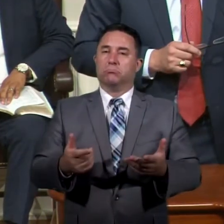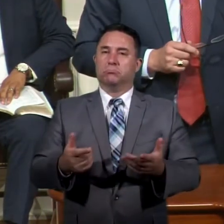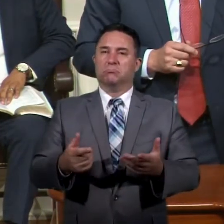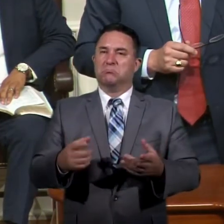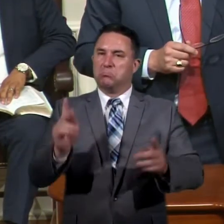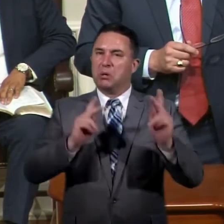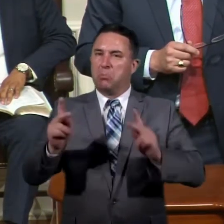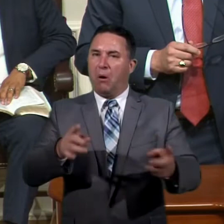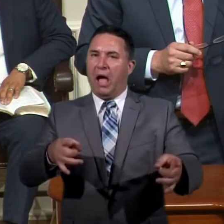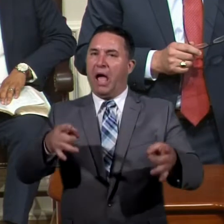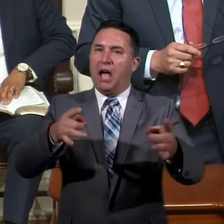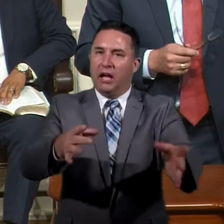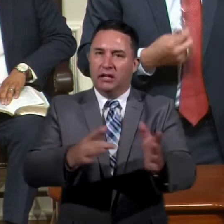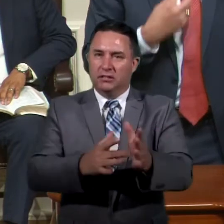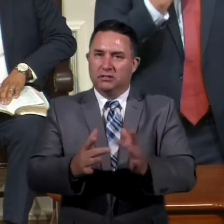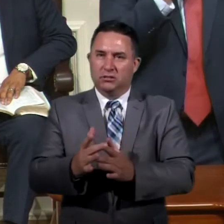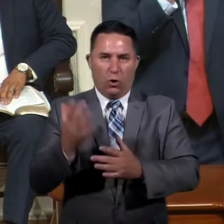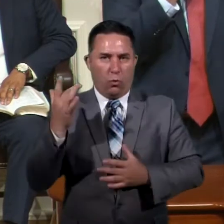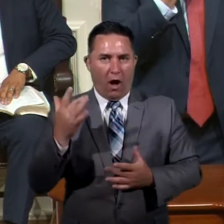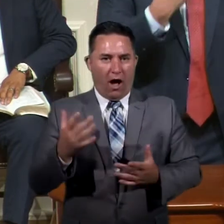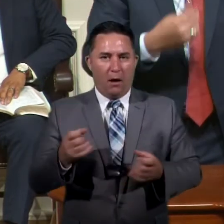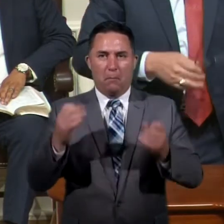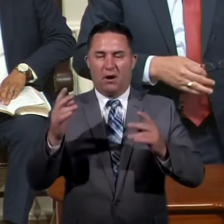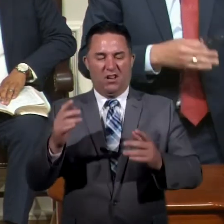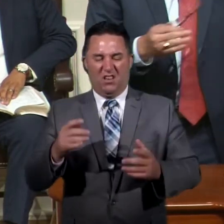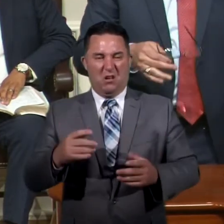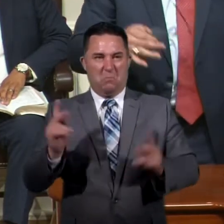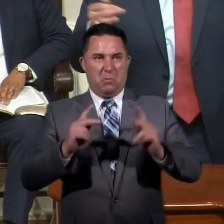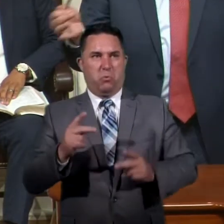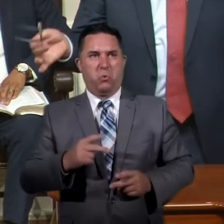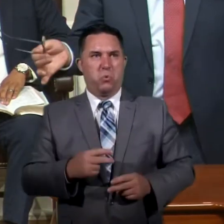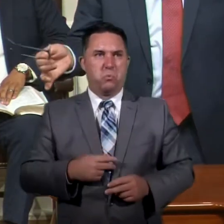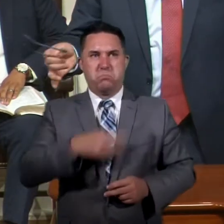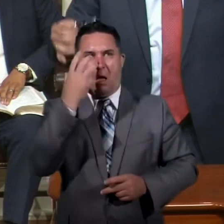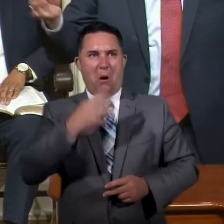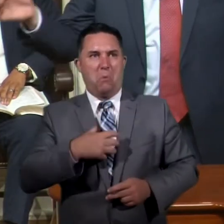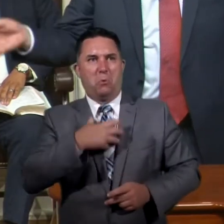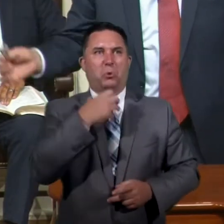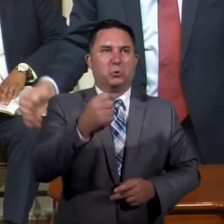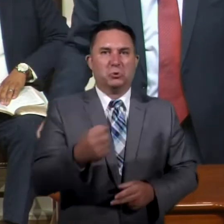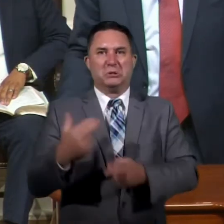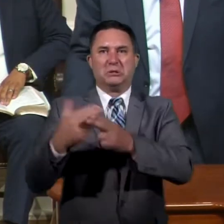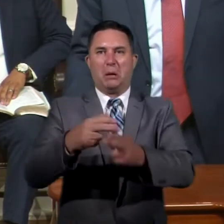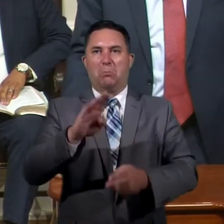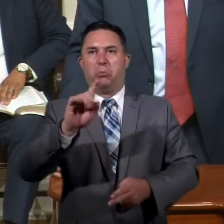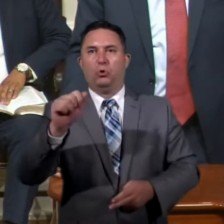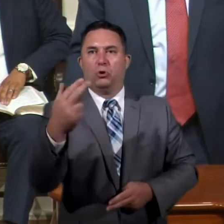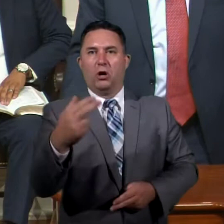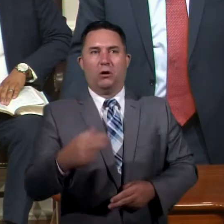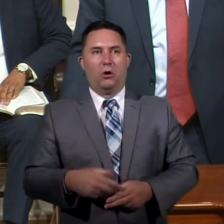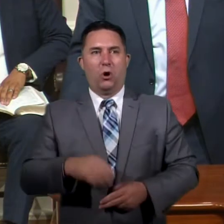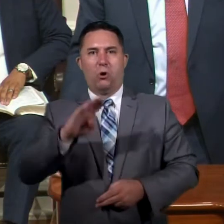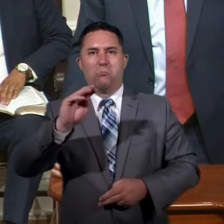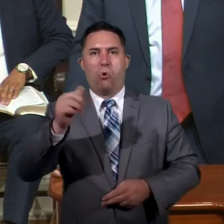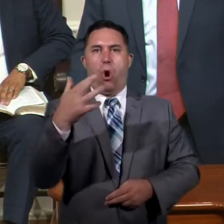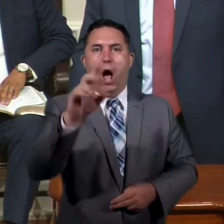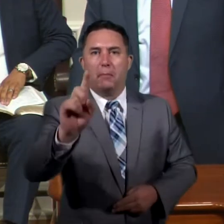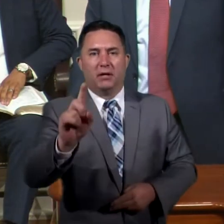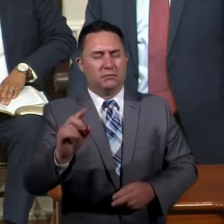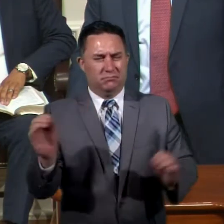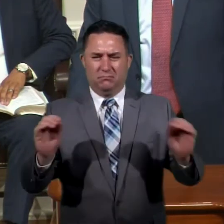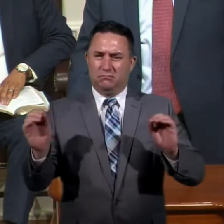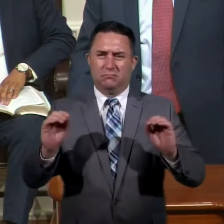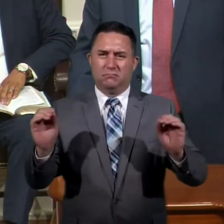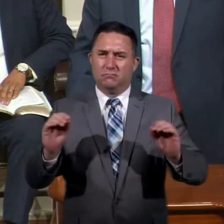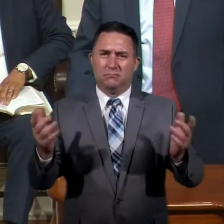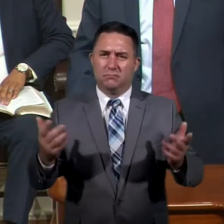hated. Con razón es odiado. No one gets mad and curses the name of Buddha or Mohammed. Nadie se enoja y toma el nombre de Buda